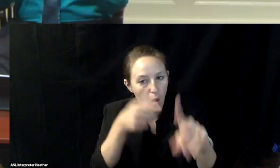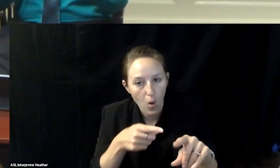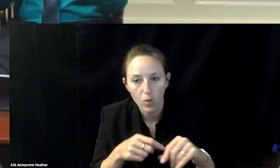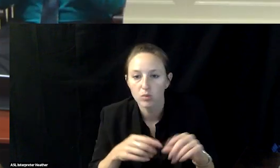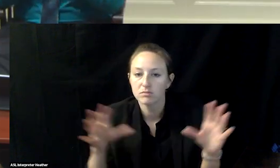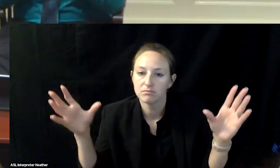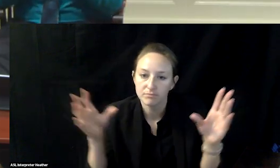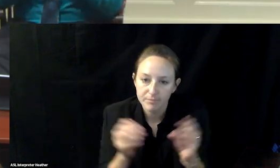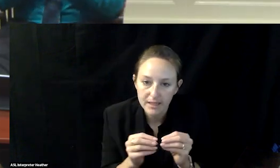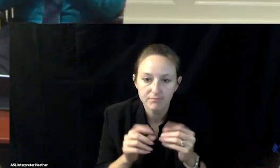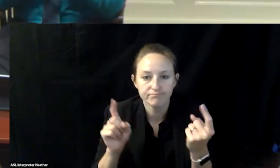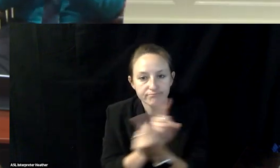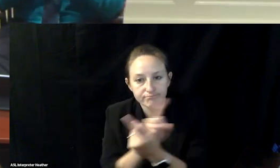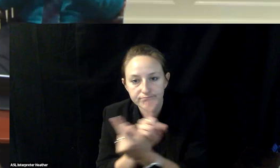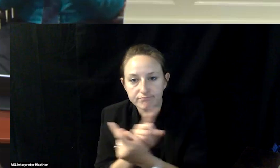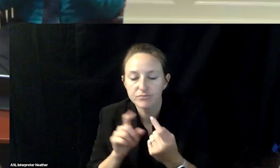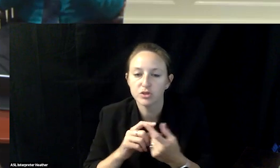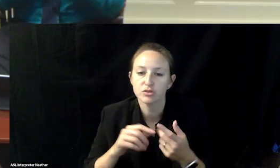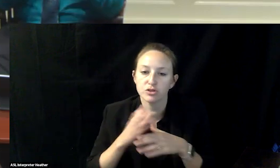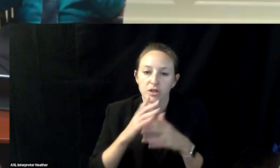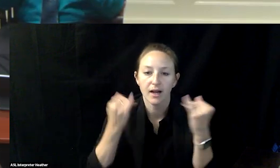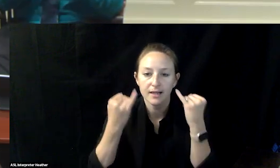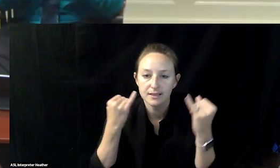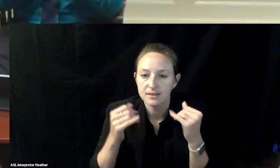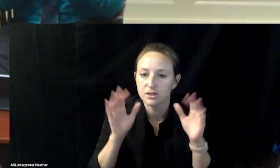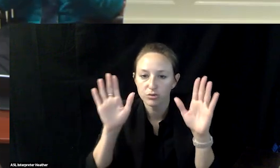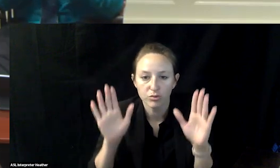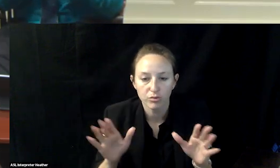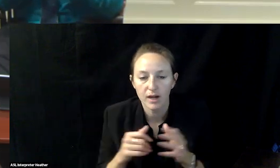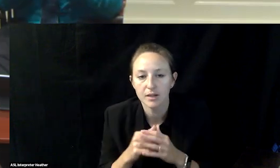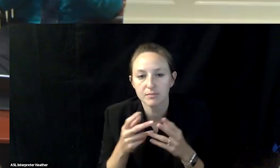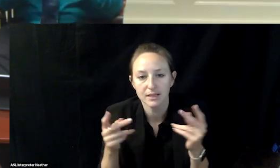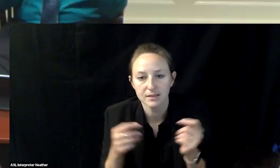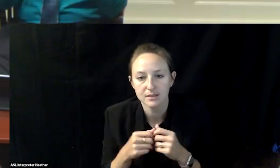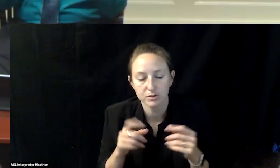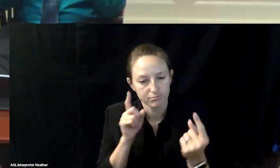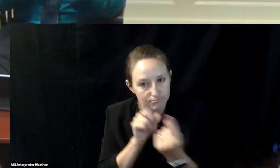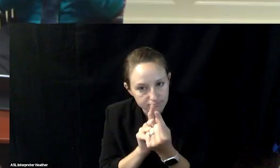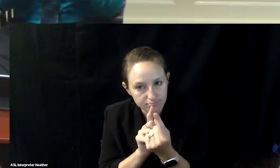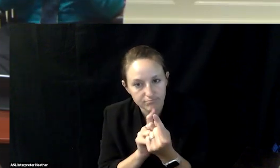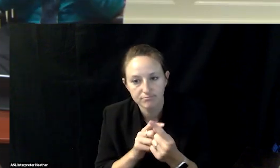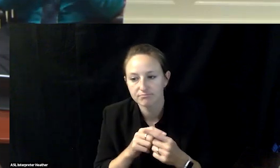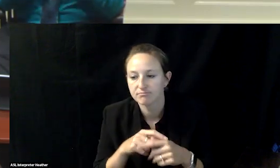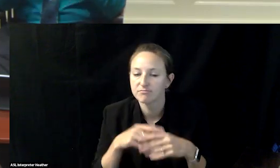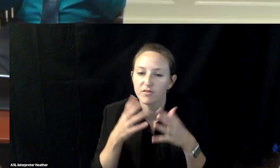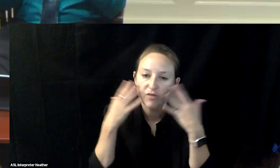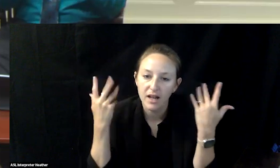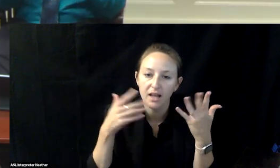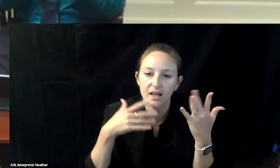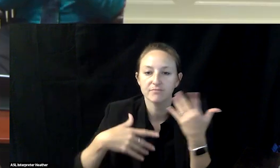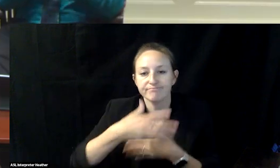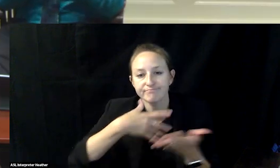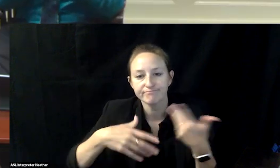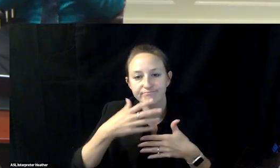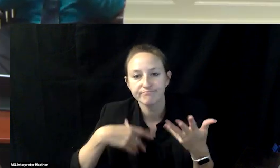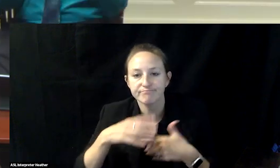share ideas. And so those are great places to meet in a friendly environment that's open